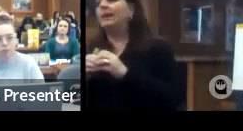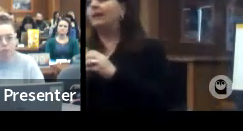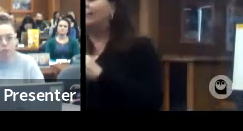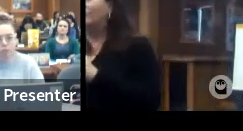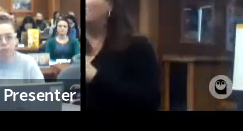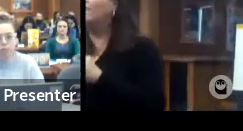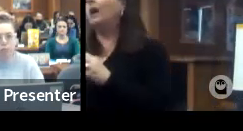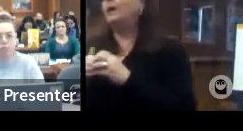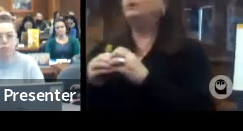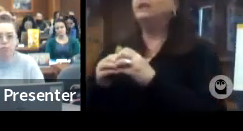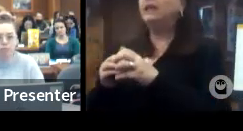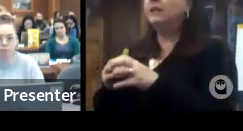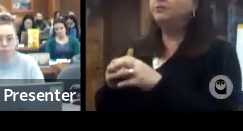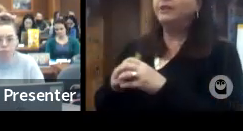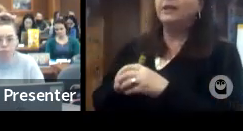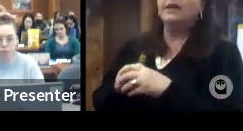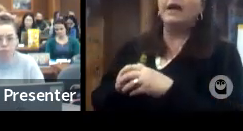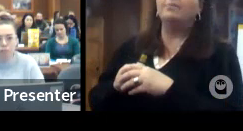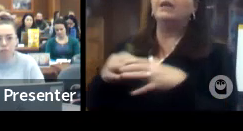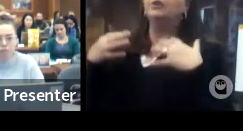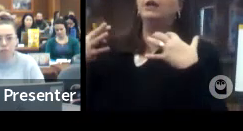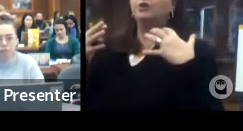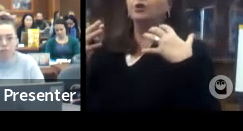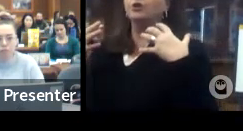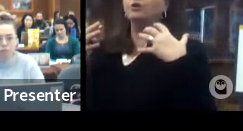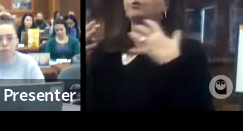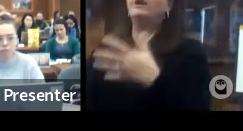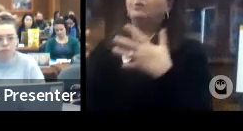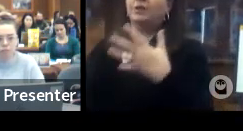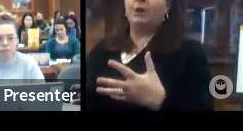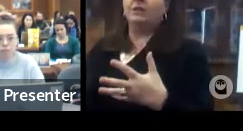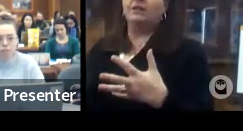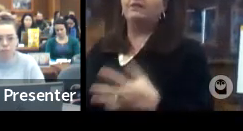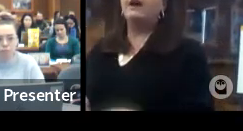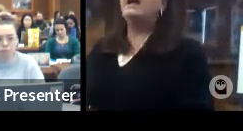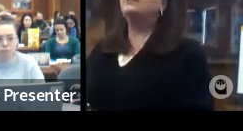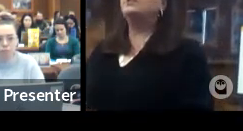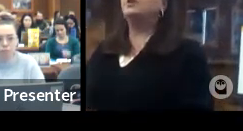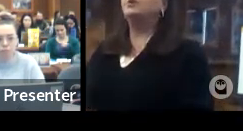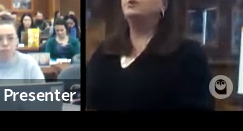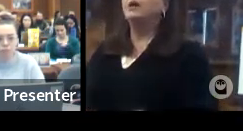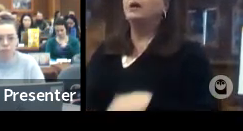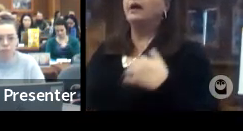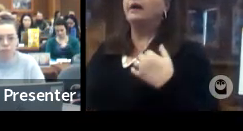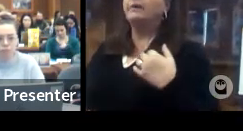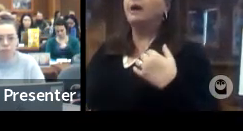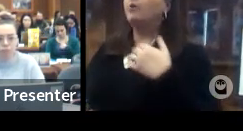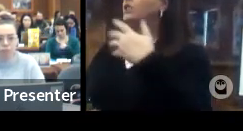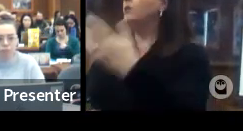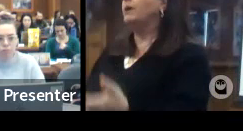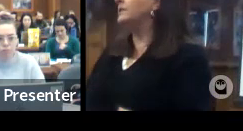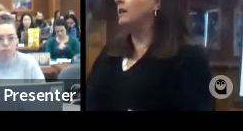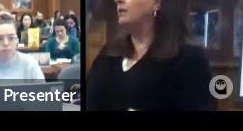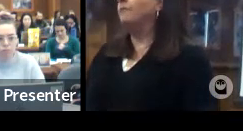I think, or I believe in your direct responses. If I ask you